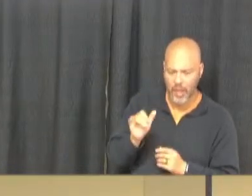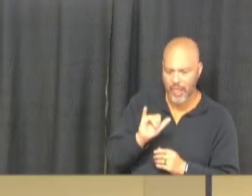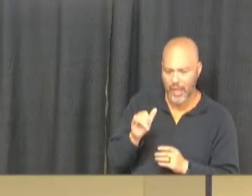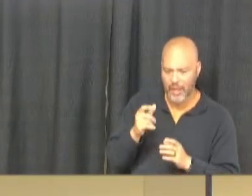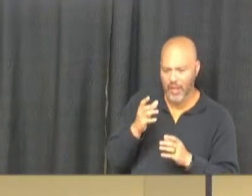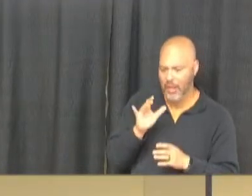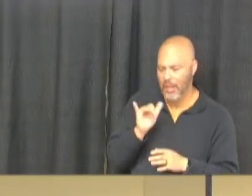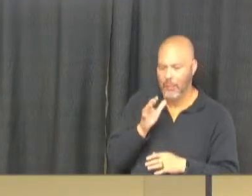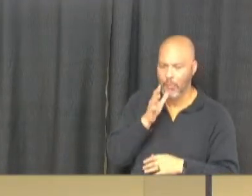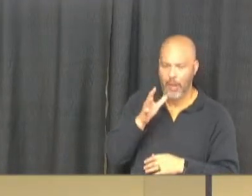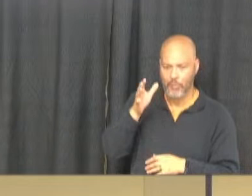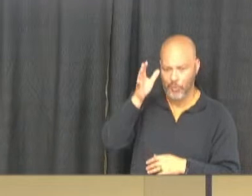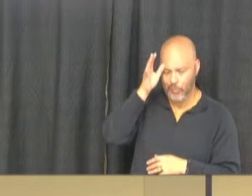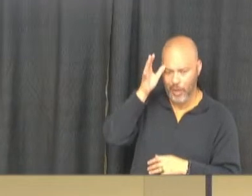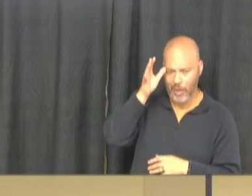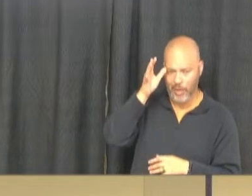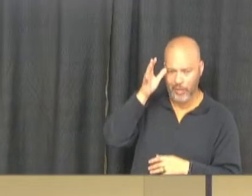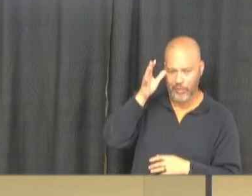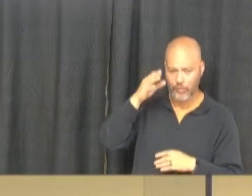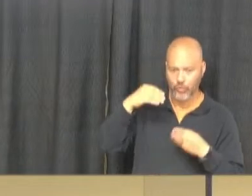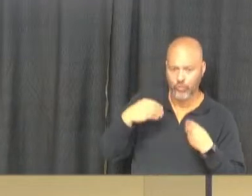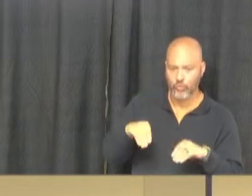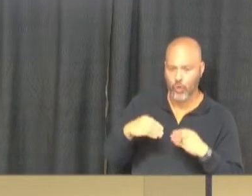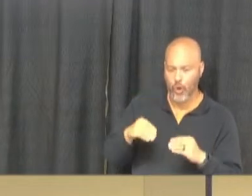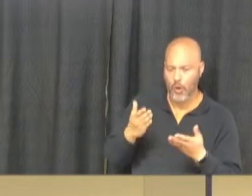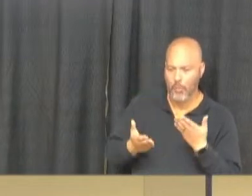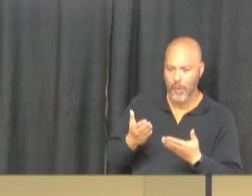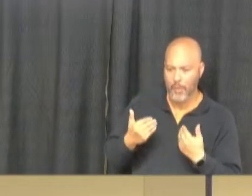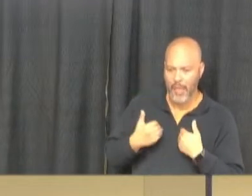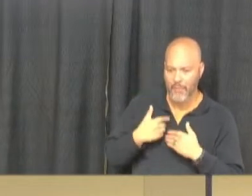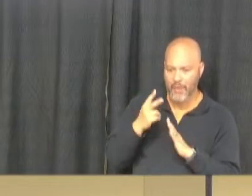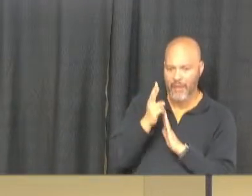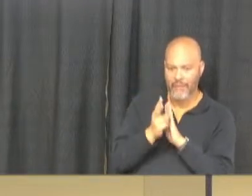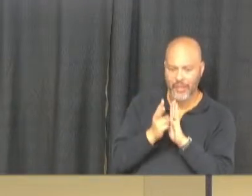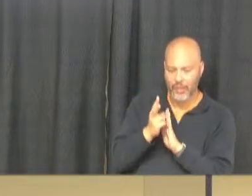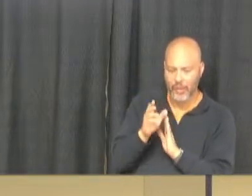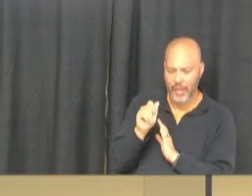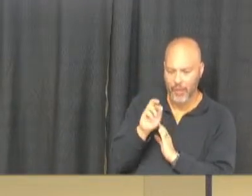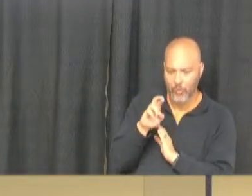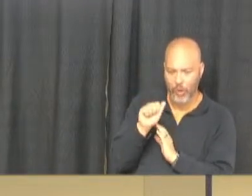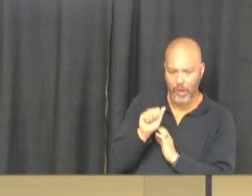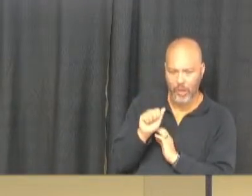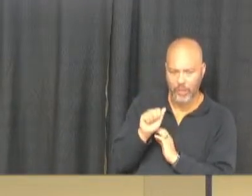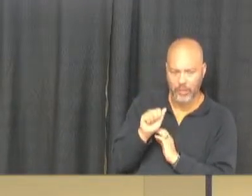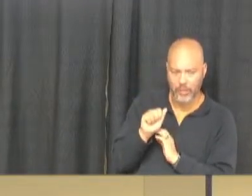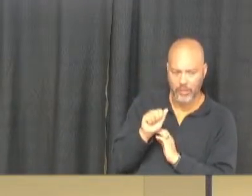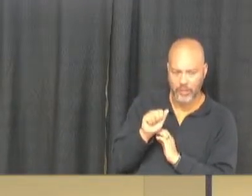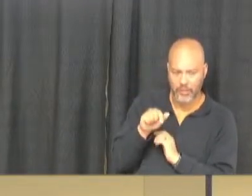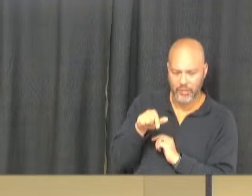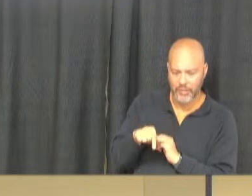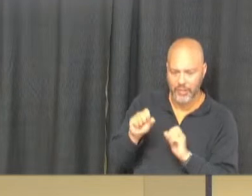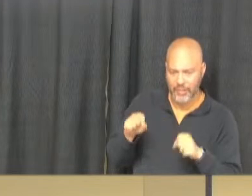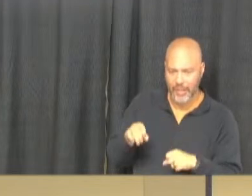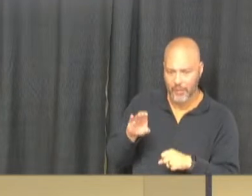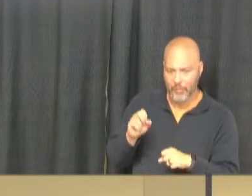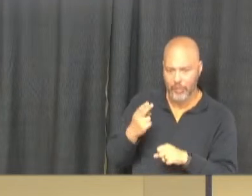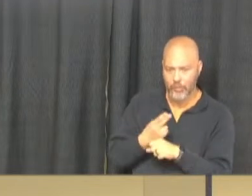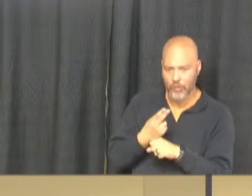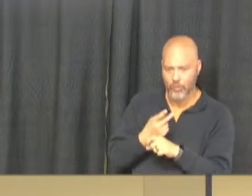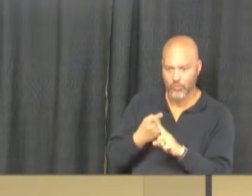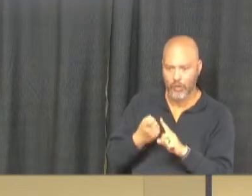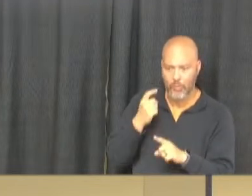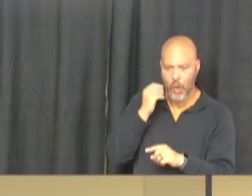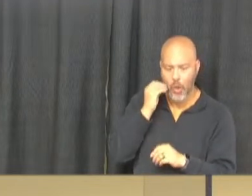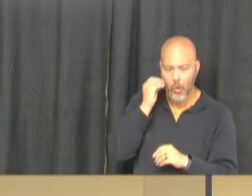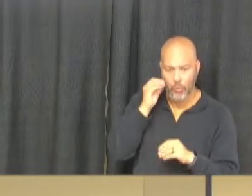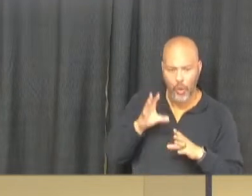mom and pop convenience store might have a video camera, and this can be used from the